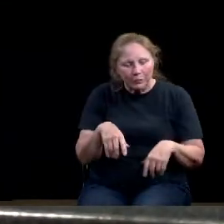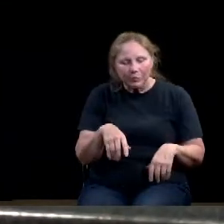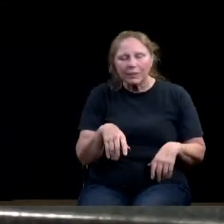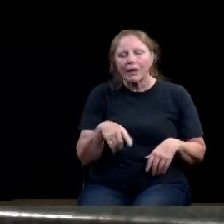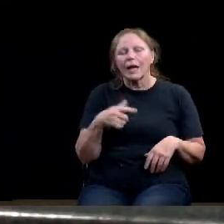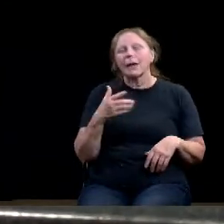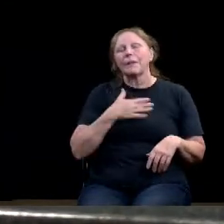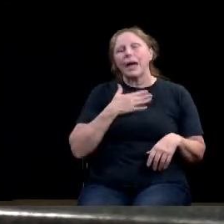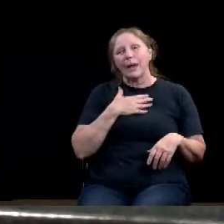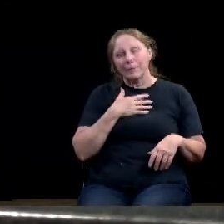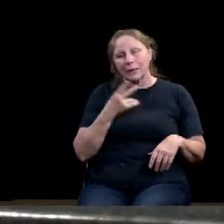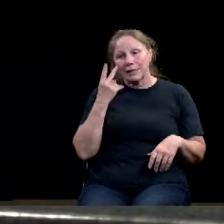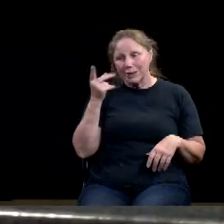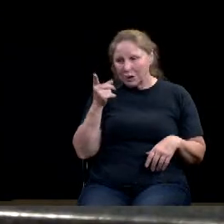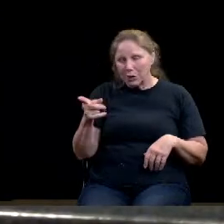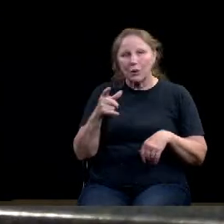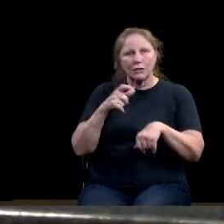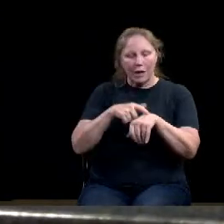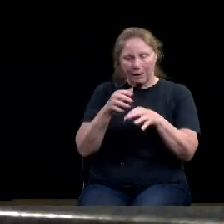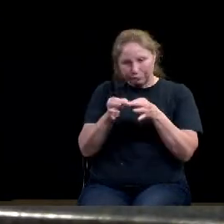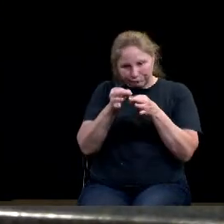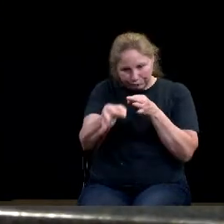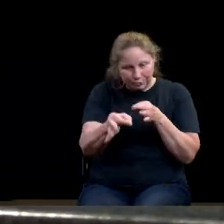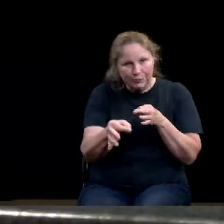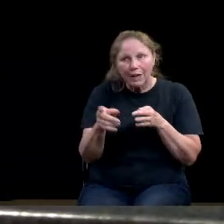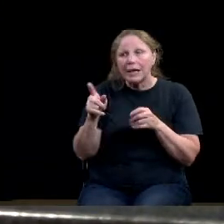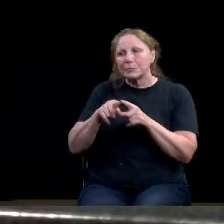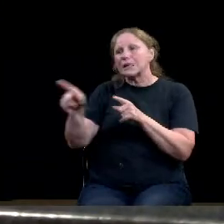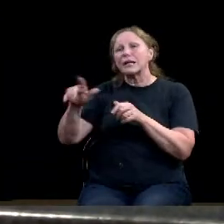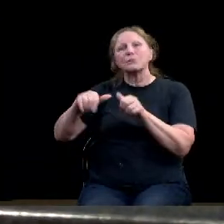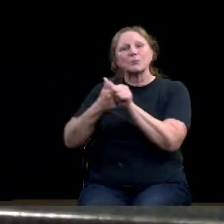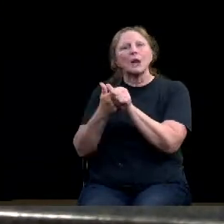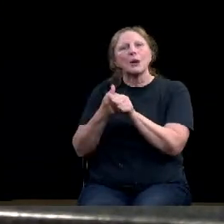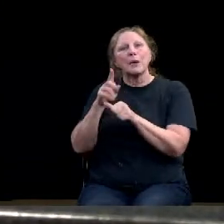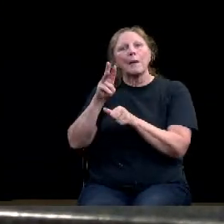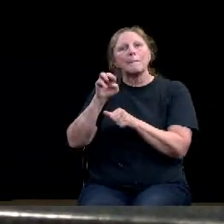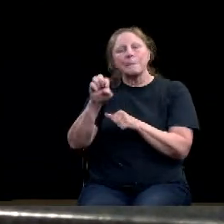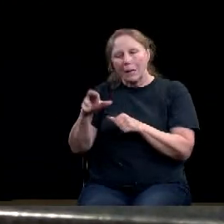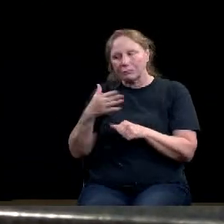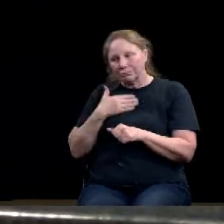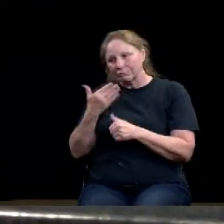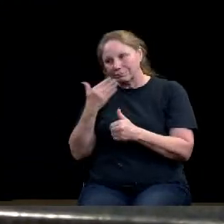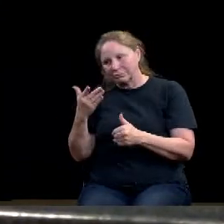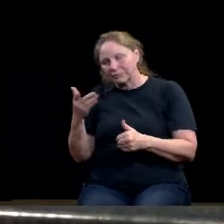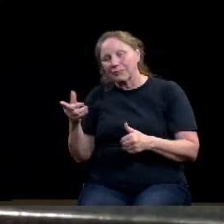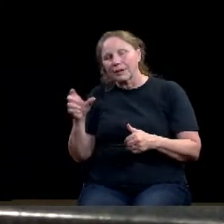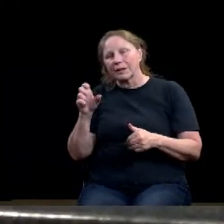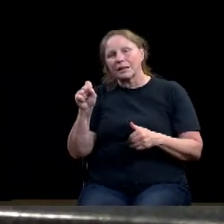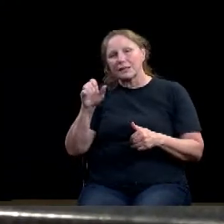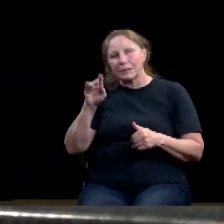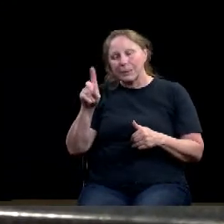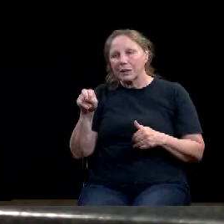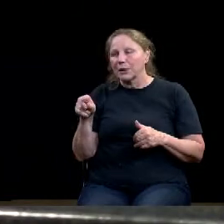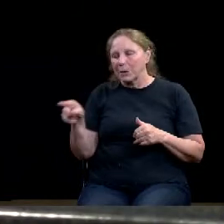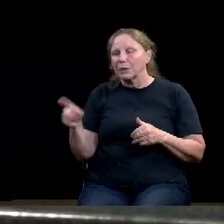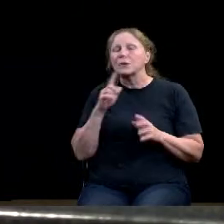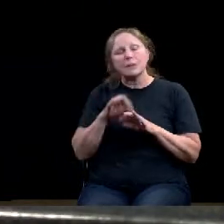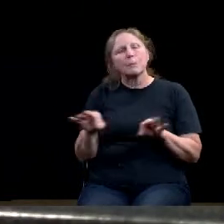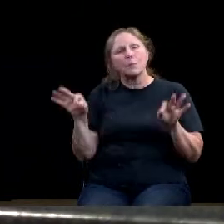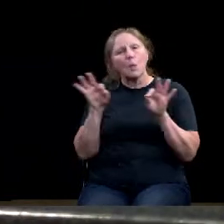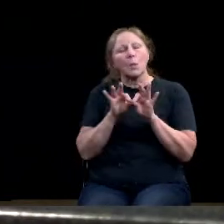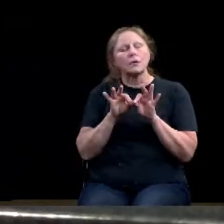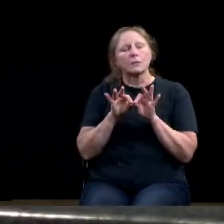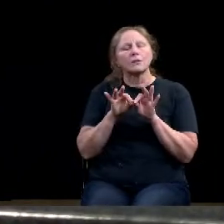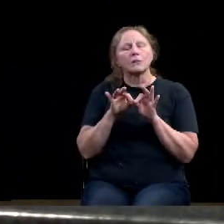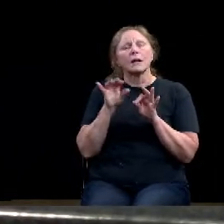Sabido. It is important that we pick up on the work that we've been doing. We fortunately just are able